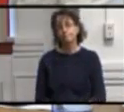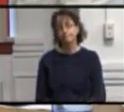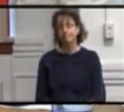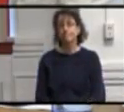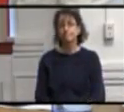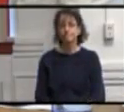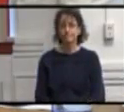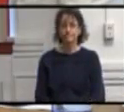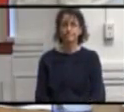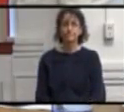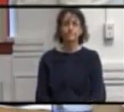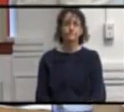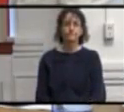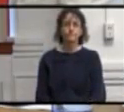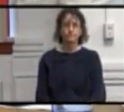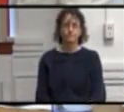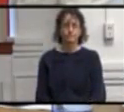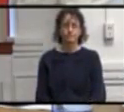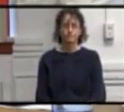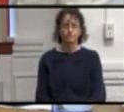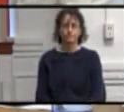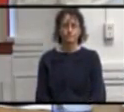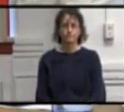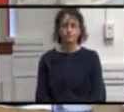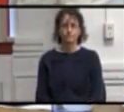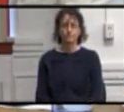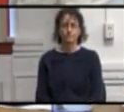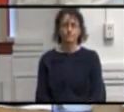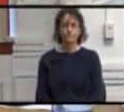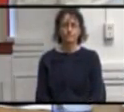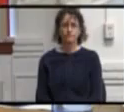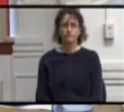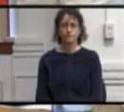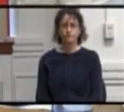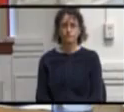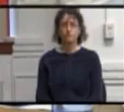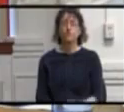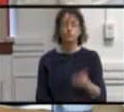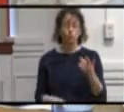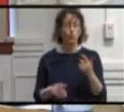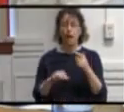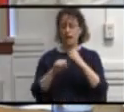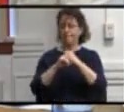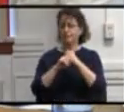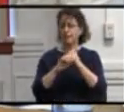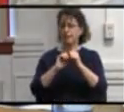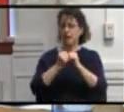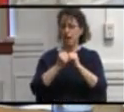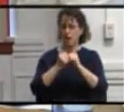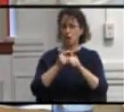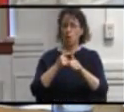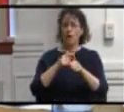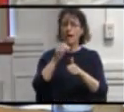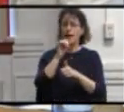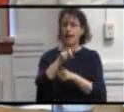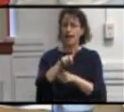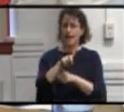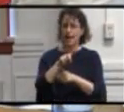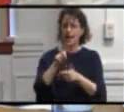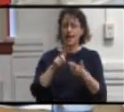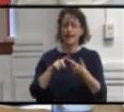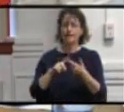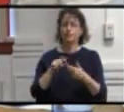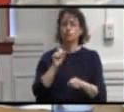so we are going to be considering various documents, the ad, the job listing,